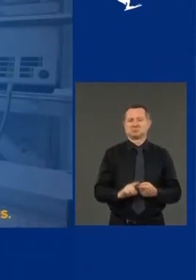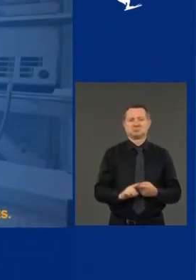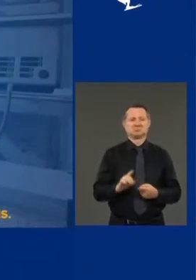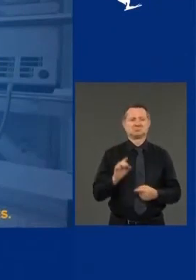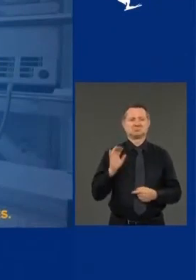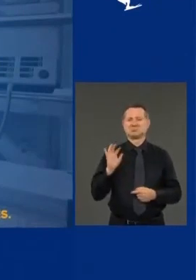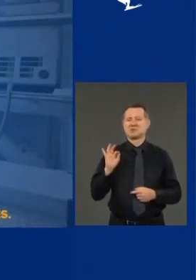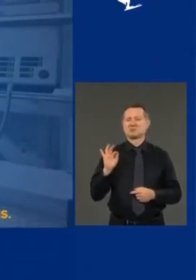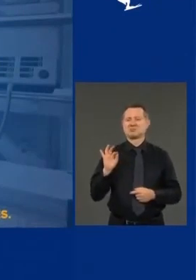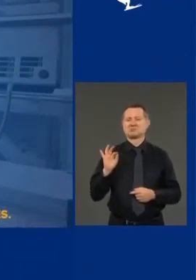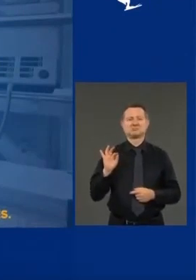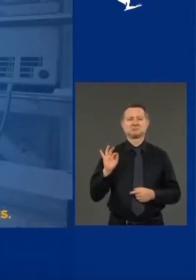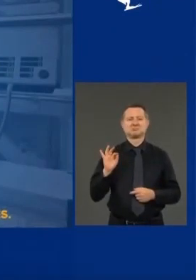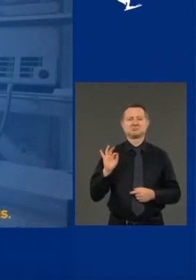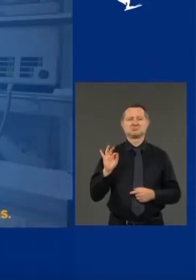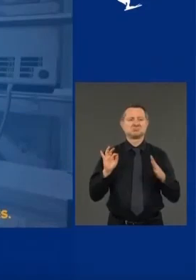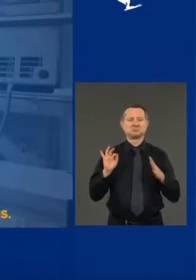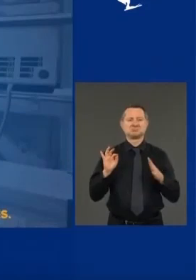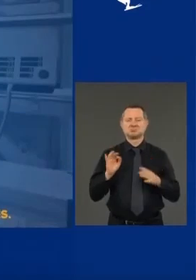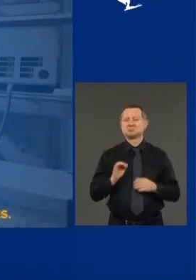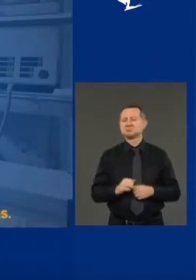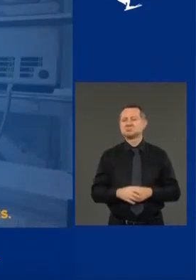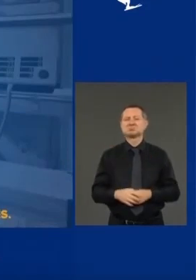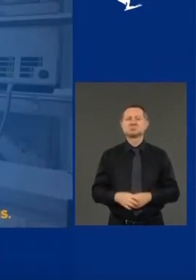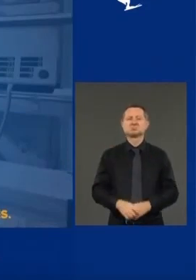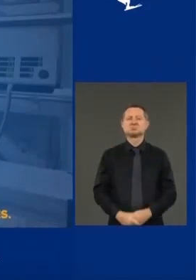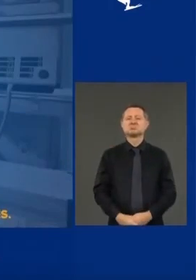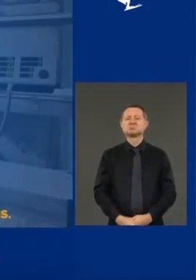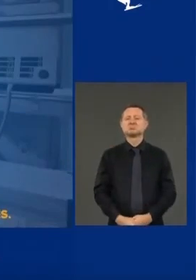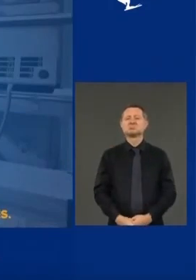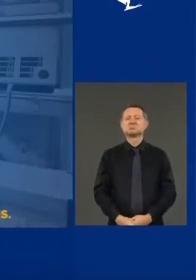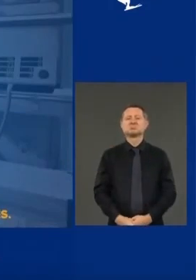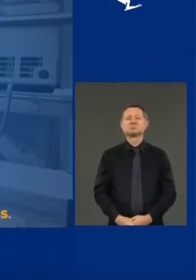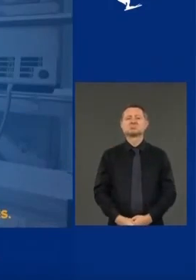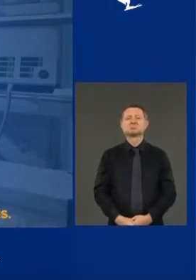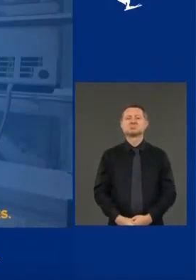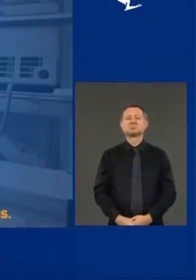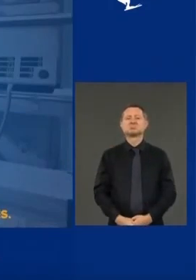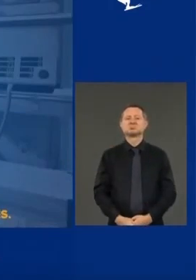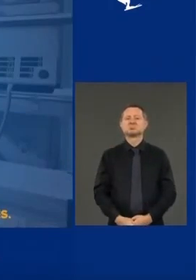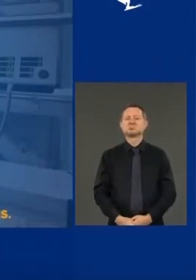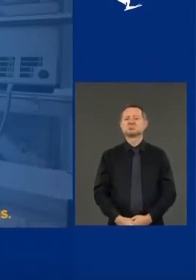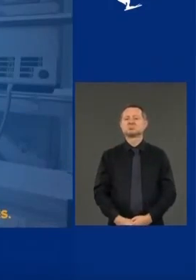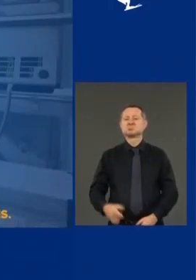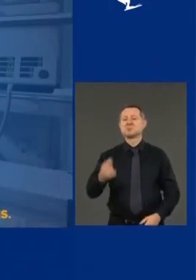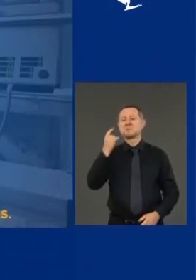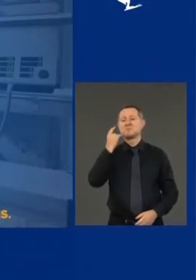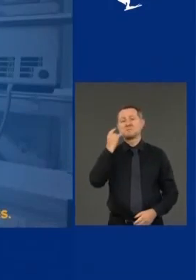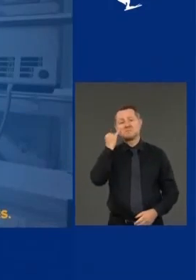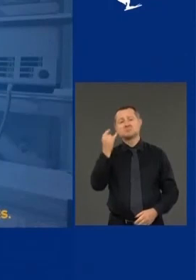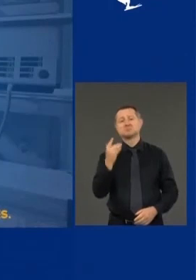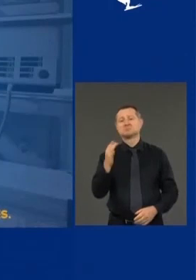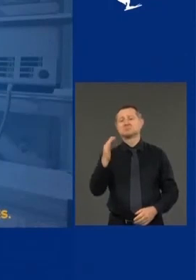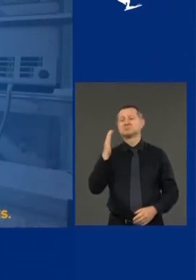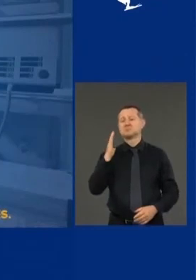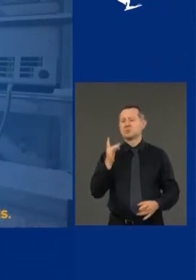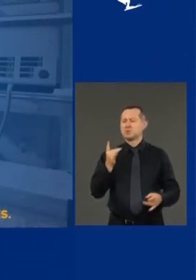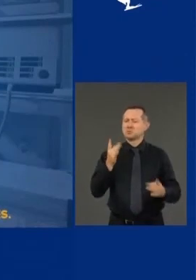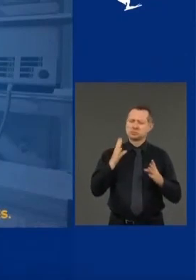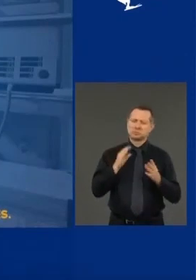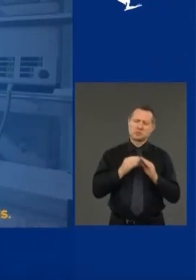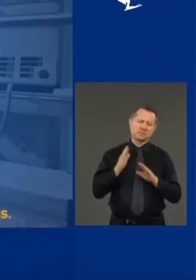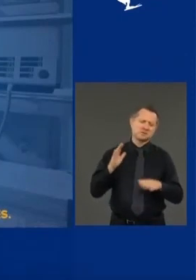9. It's unimaginable at one time that we would be this low. Obviously, you